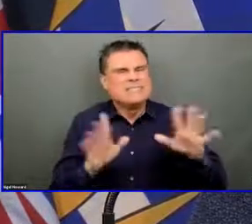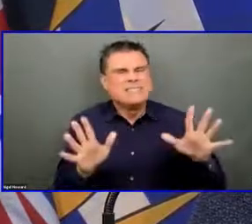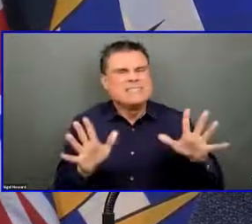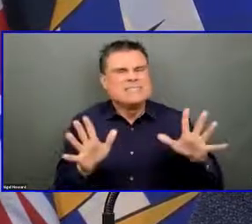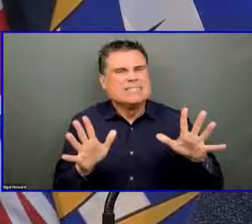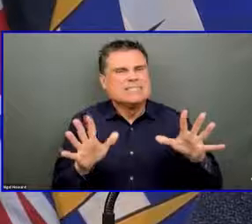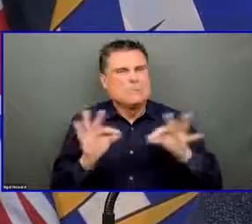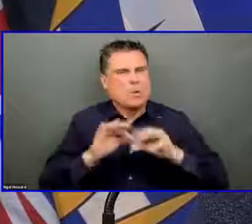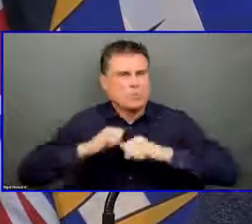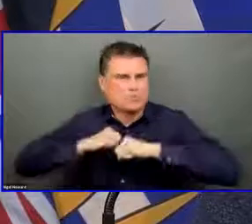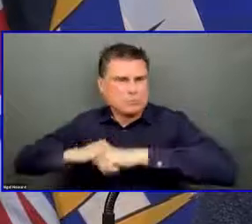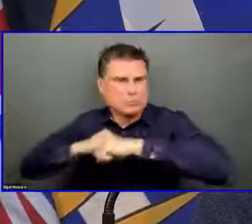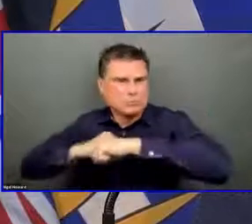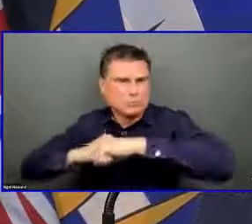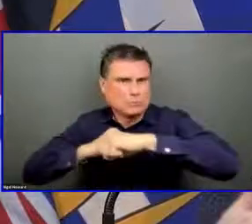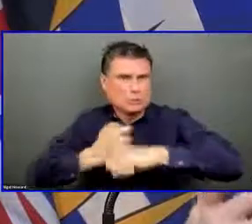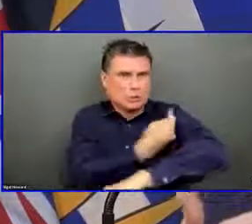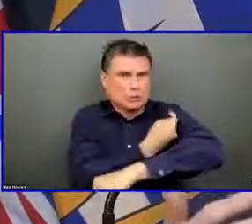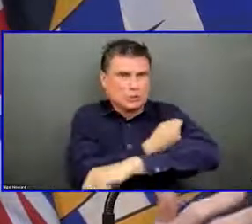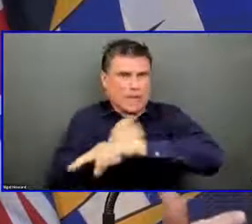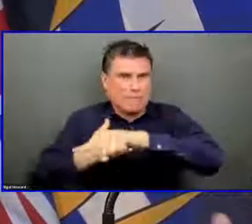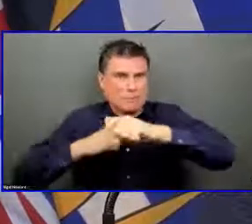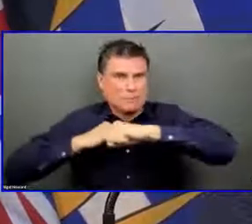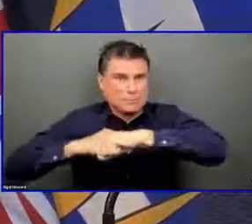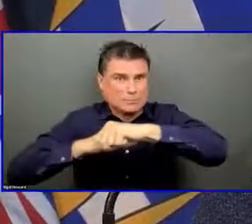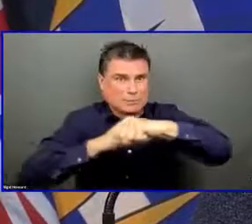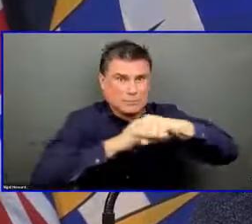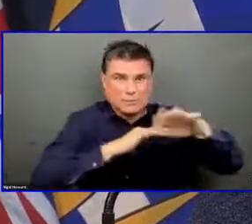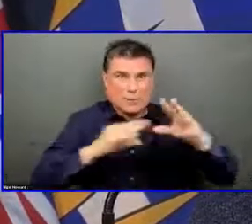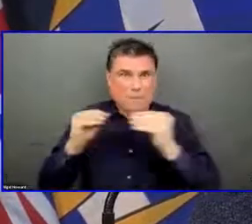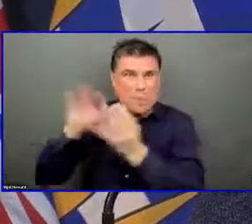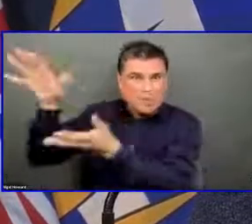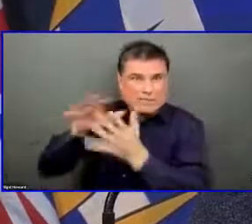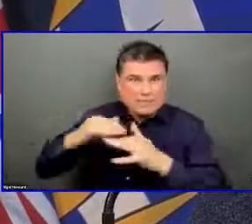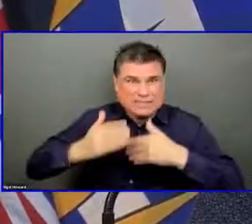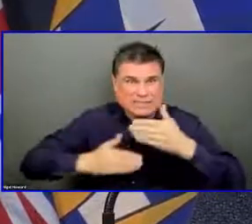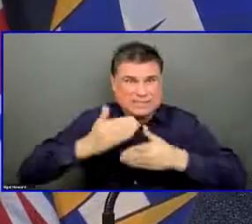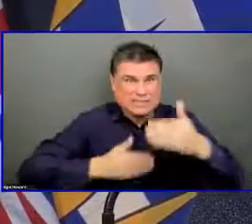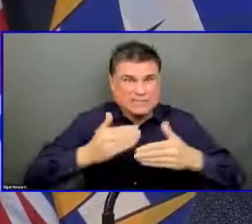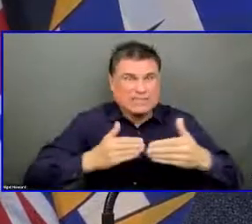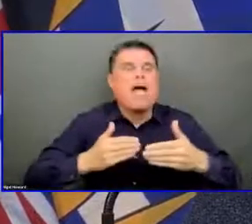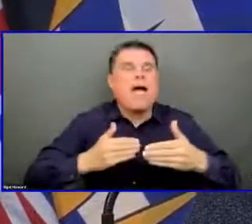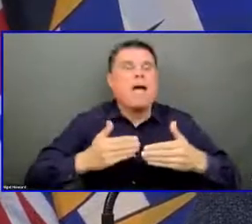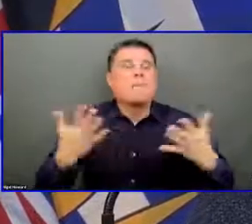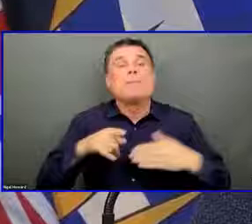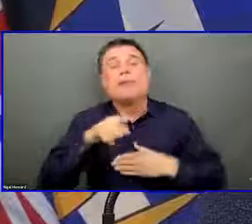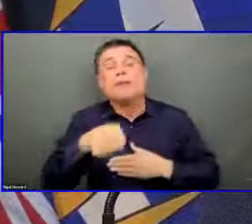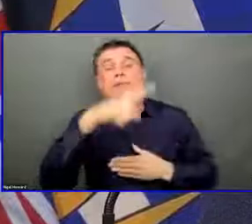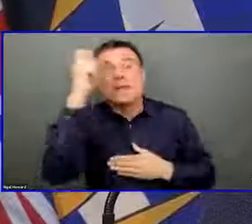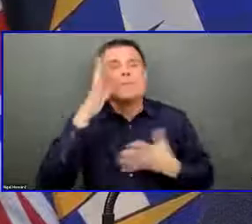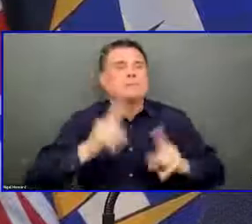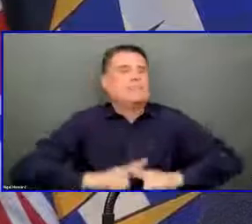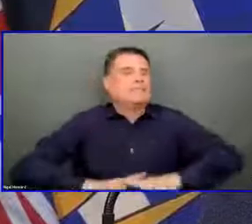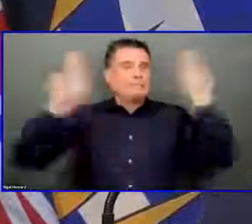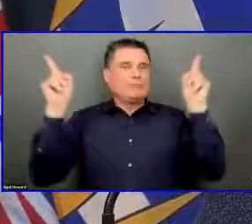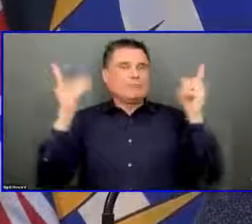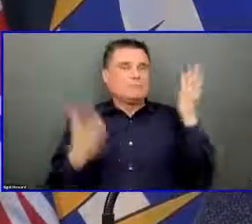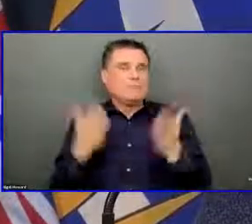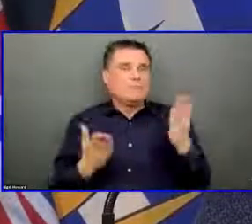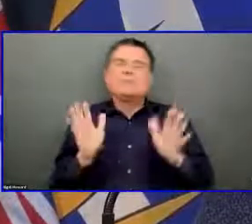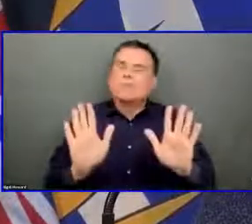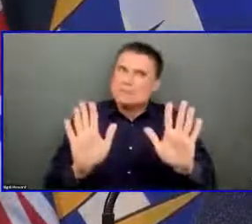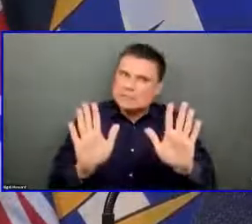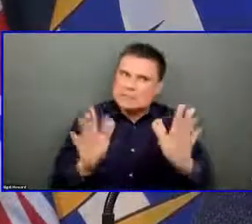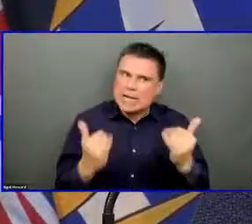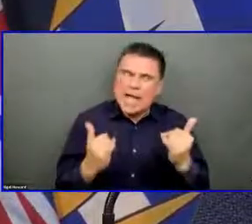this summer, we will be in a different part of our post-pandemic world. Our recipe and our plan for the next few